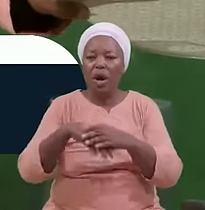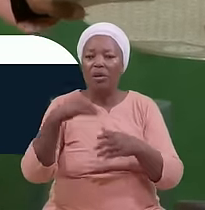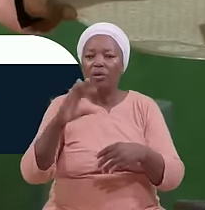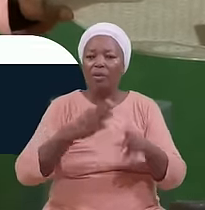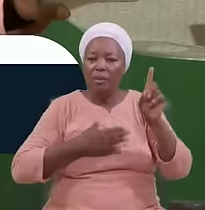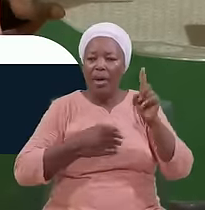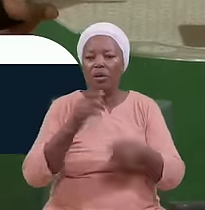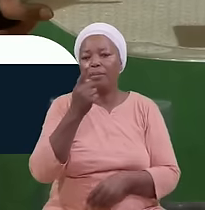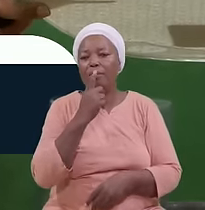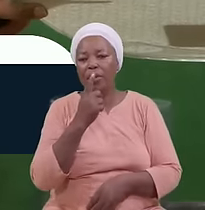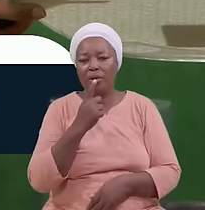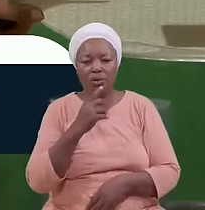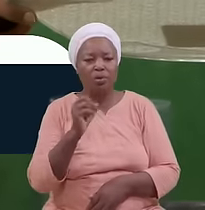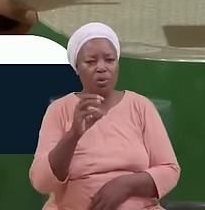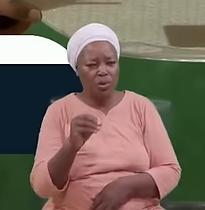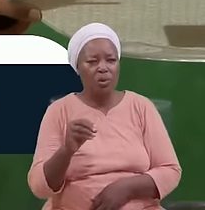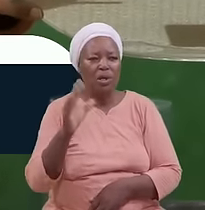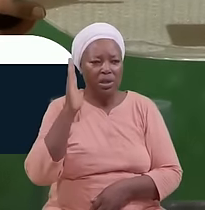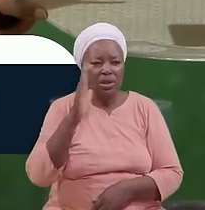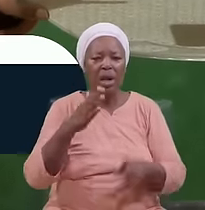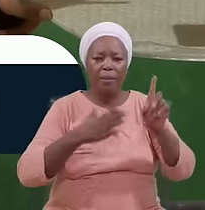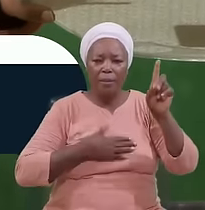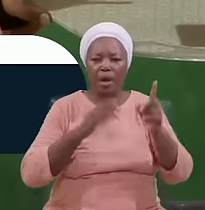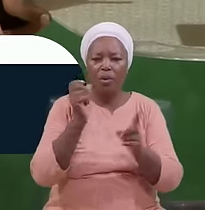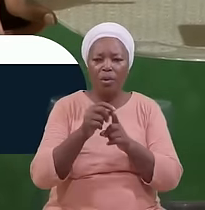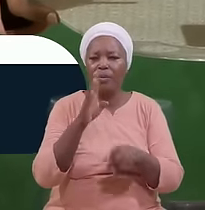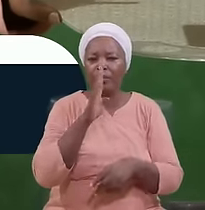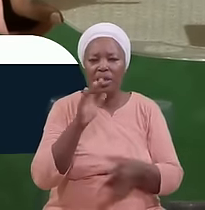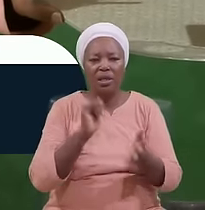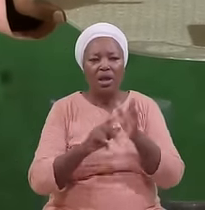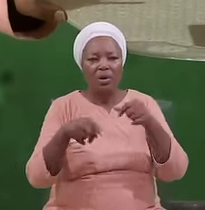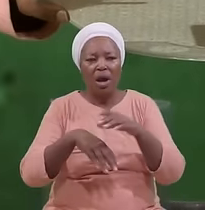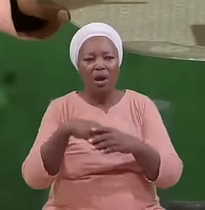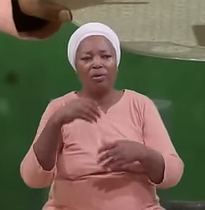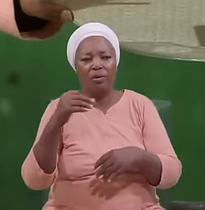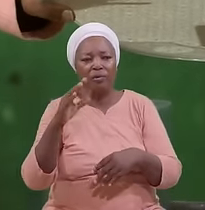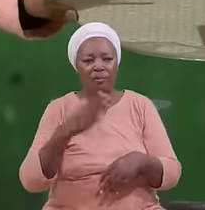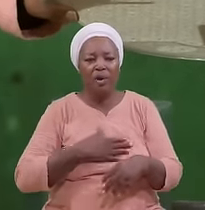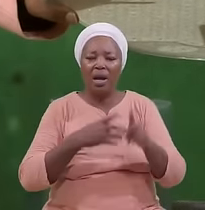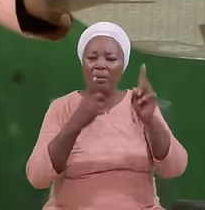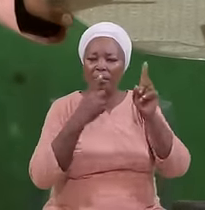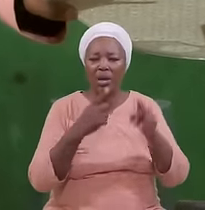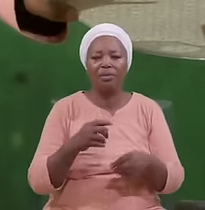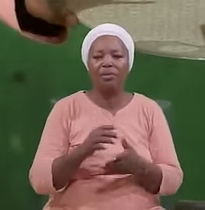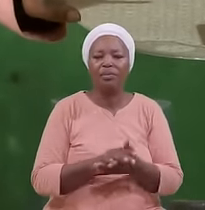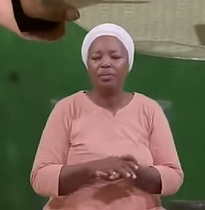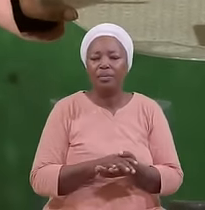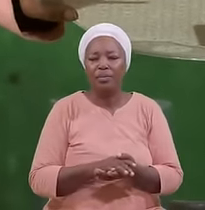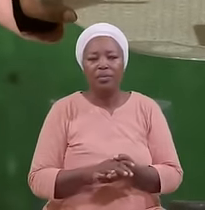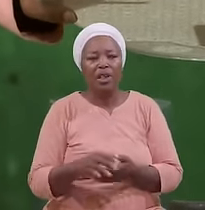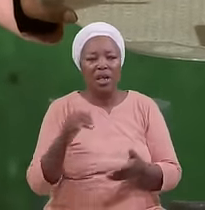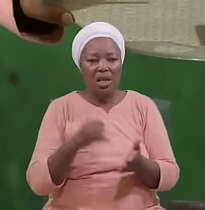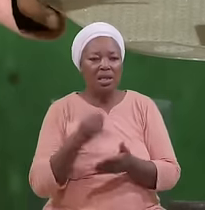out of my mouth. So shall my word be that goeth forth out of my mouth. It